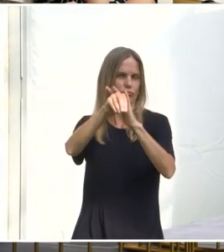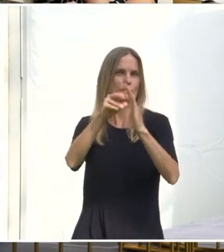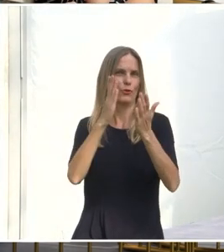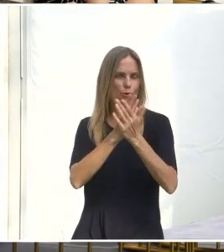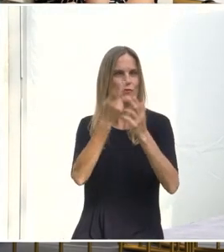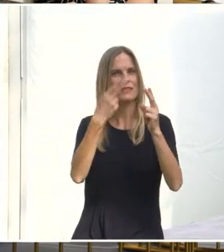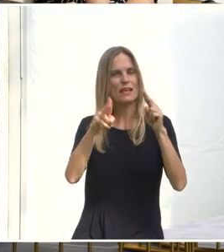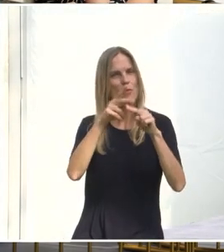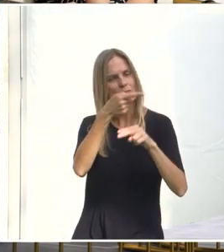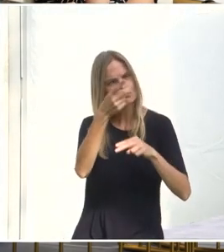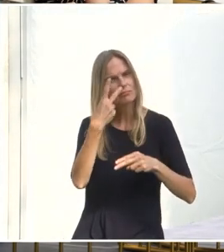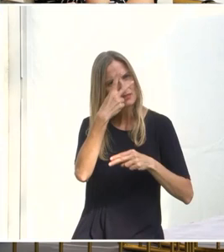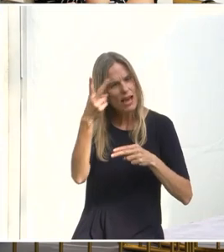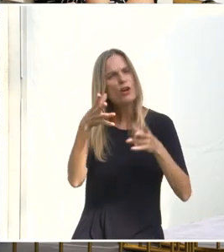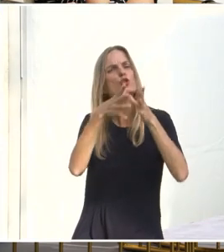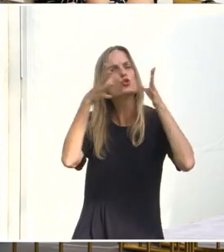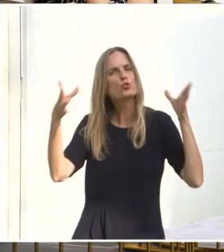bigger things work better.